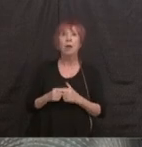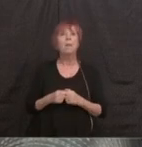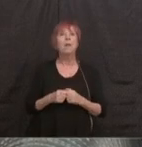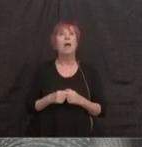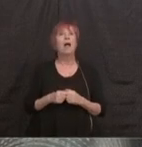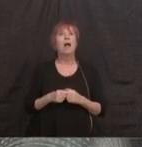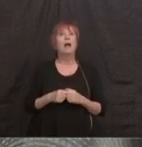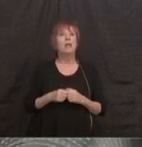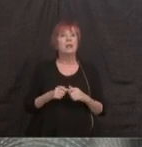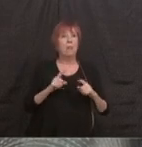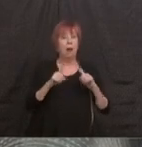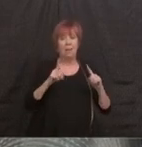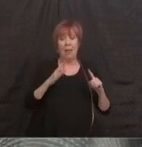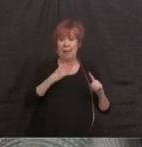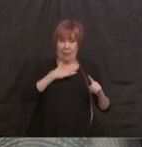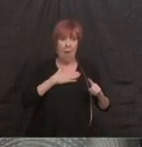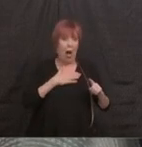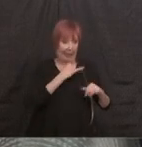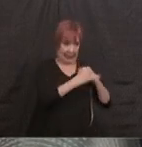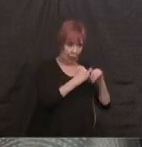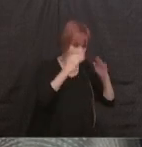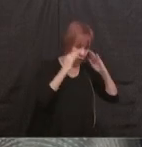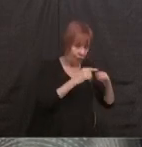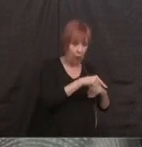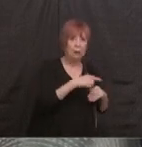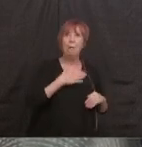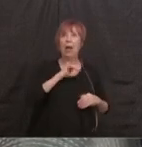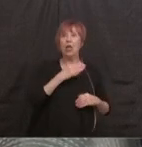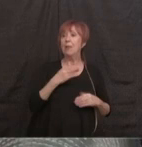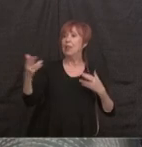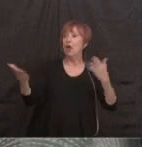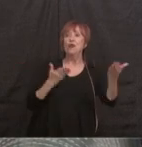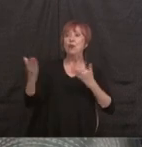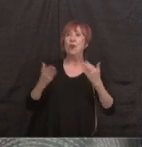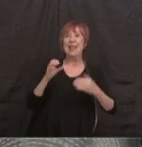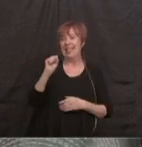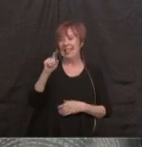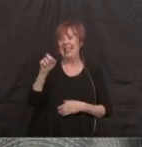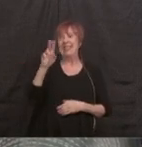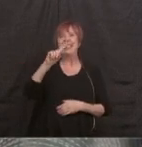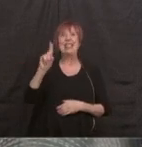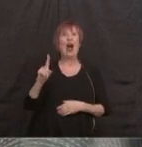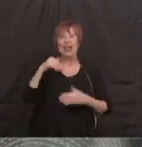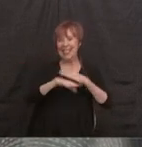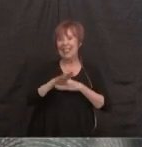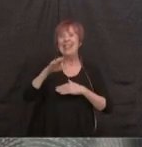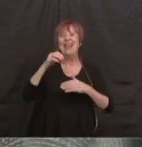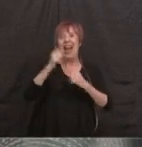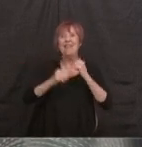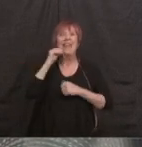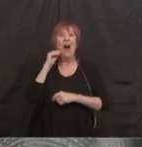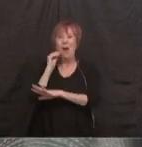international, which is where my whole job, you know, is? Because my job is to bring STARZ into every home outside the United States. And so I was